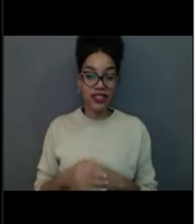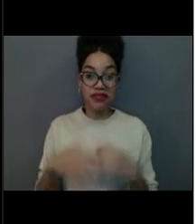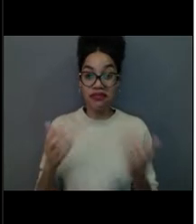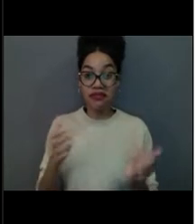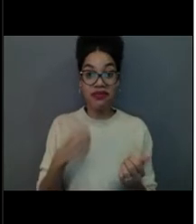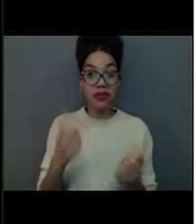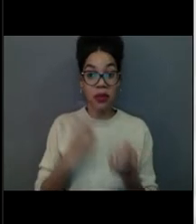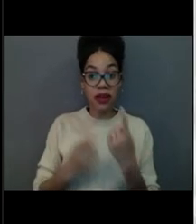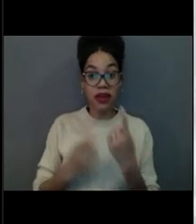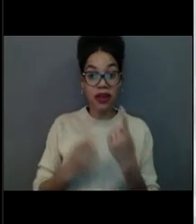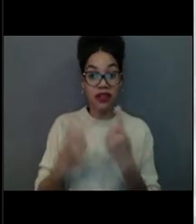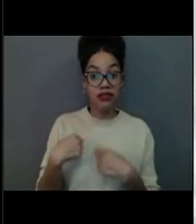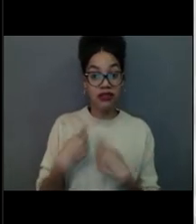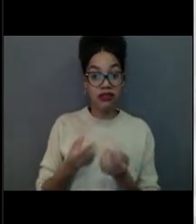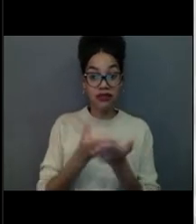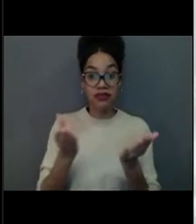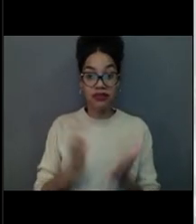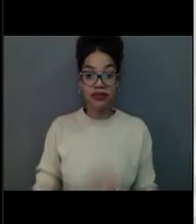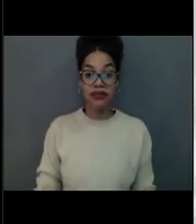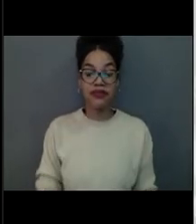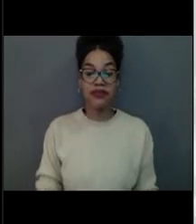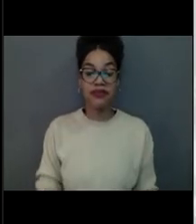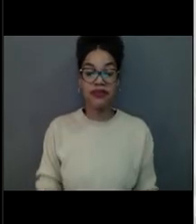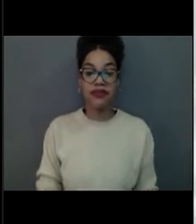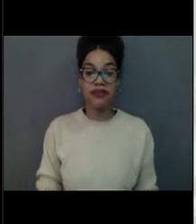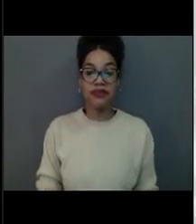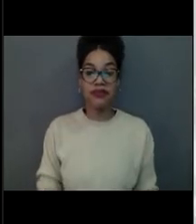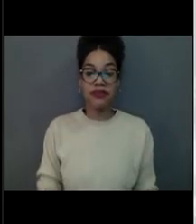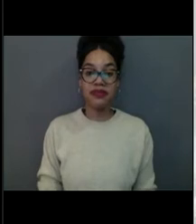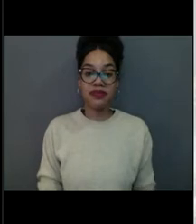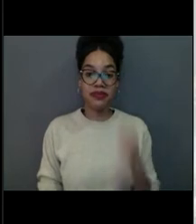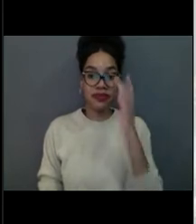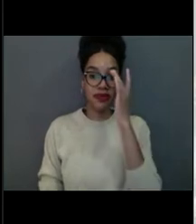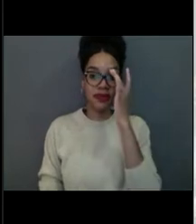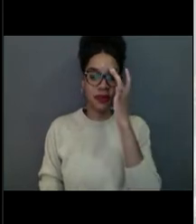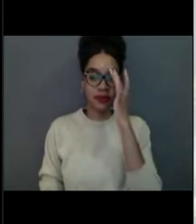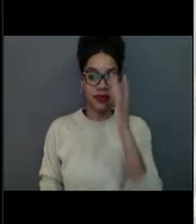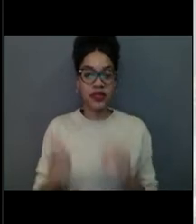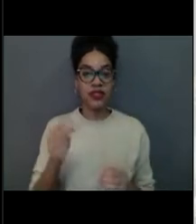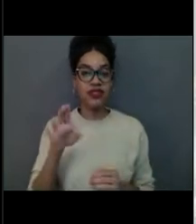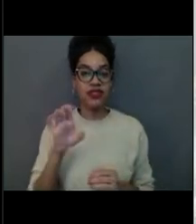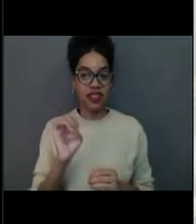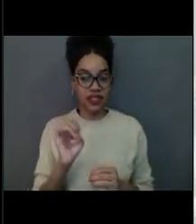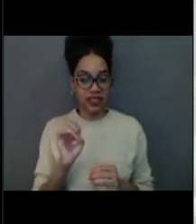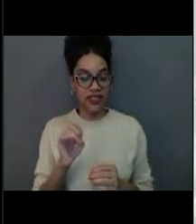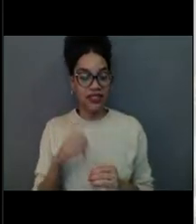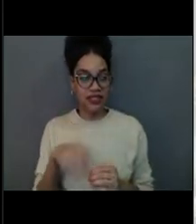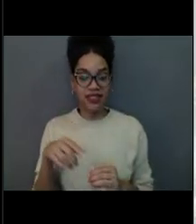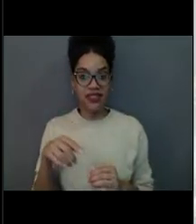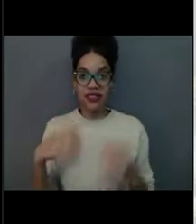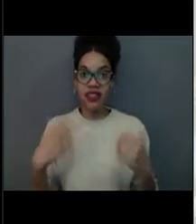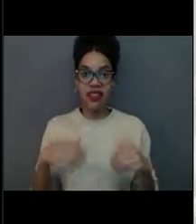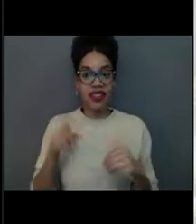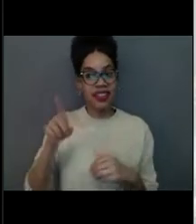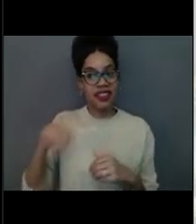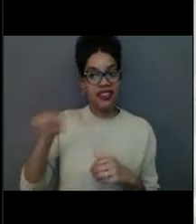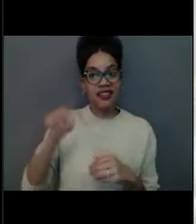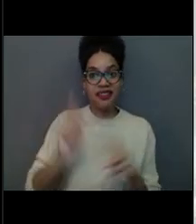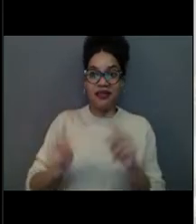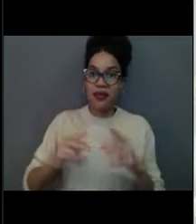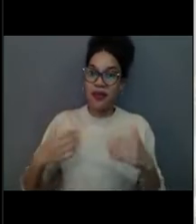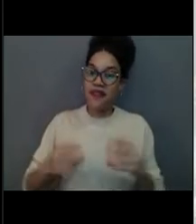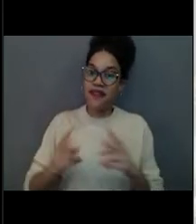program specifically? Stop here for a second. All right, this is Grace from the chat box, and I told you we have an inquisitive bunch.